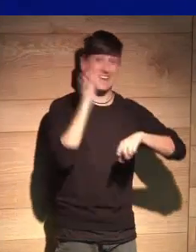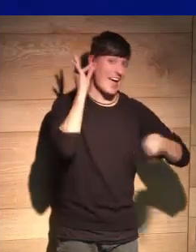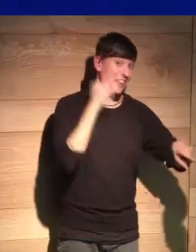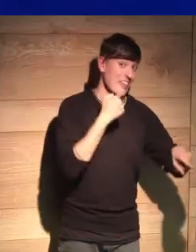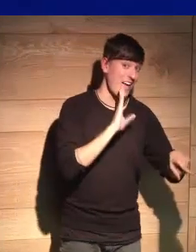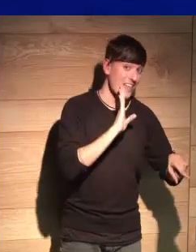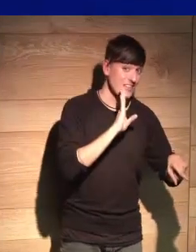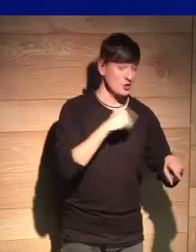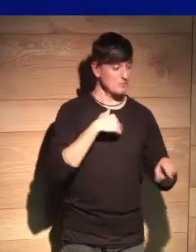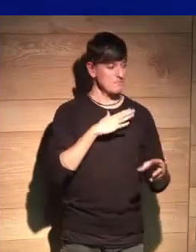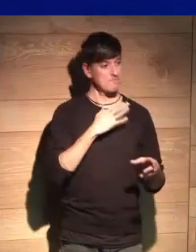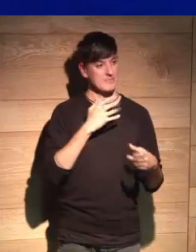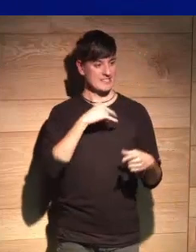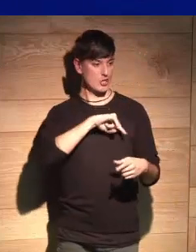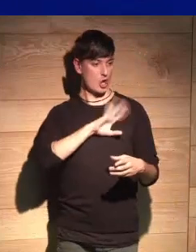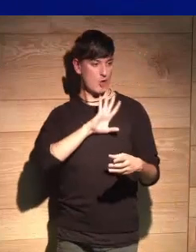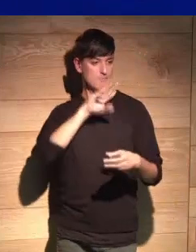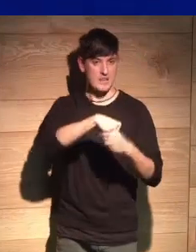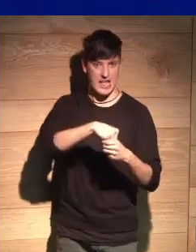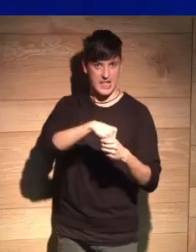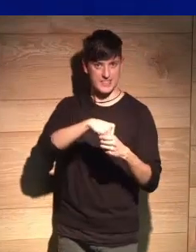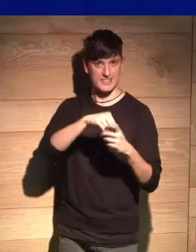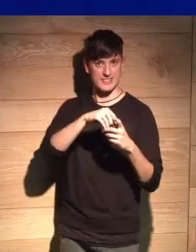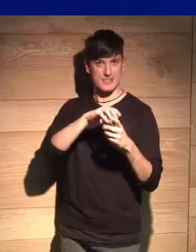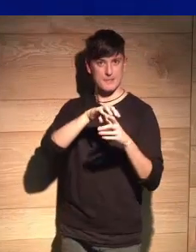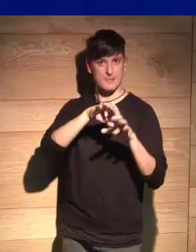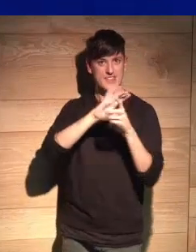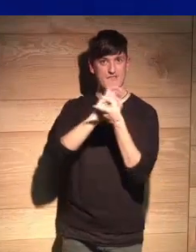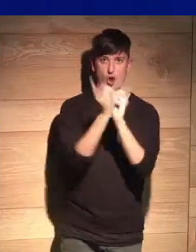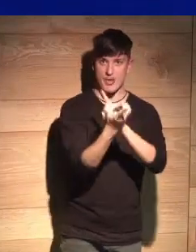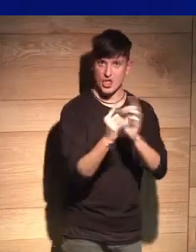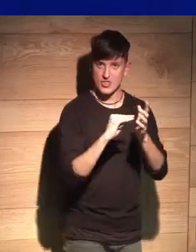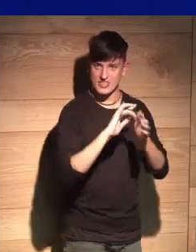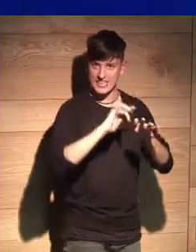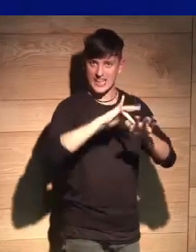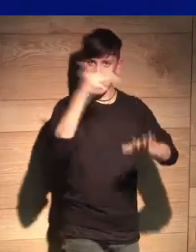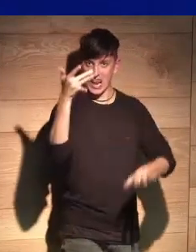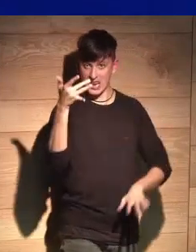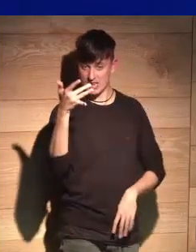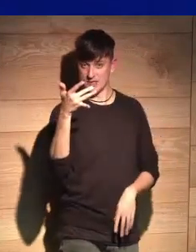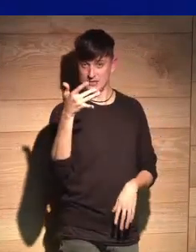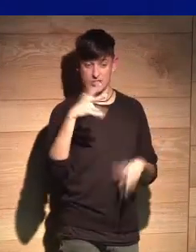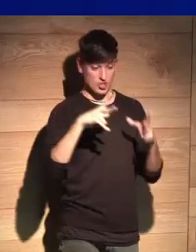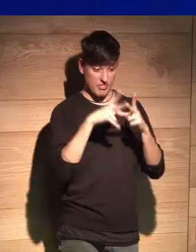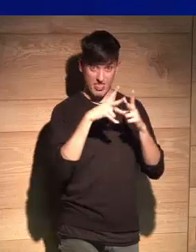you feel part of the digital era, as the minister said, digital